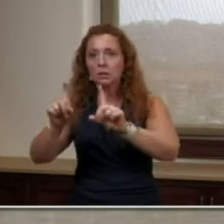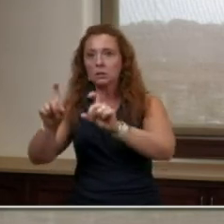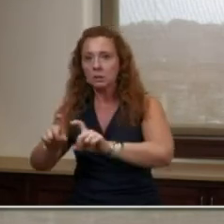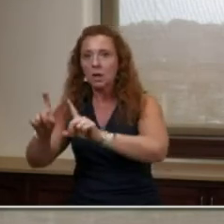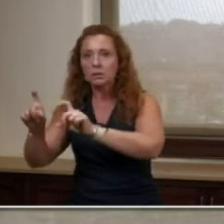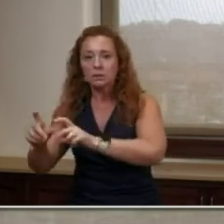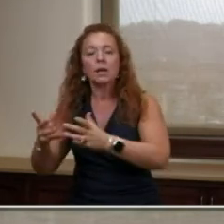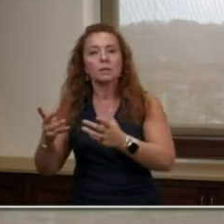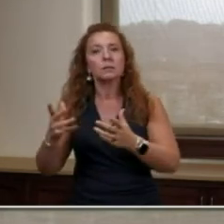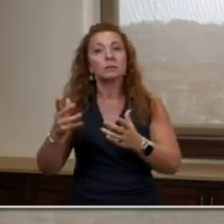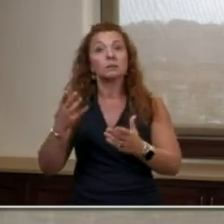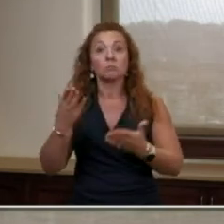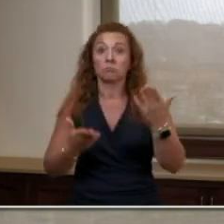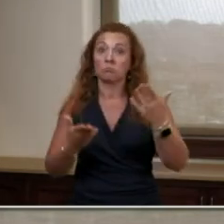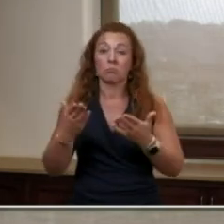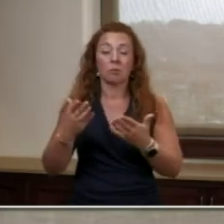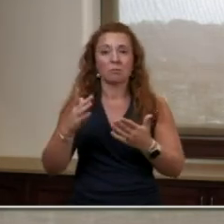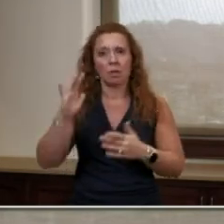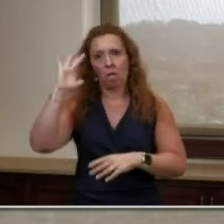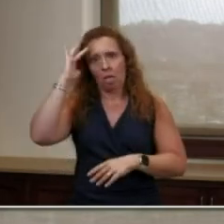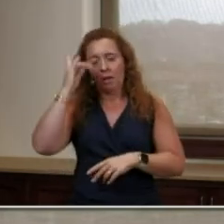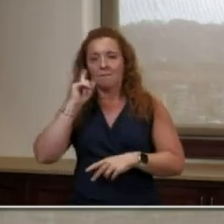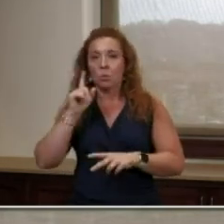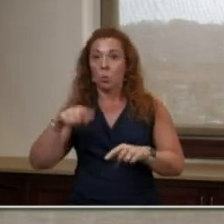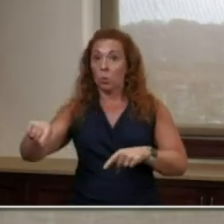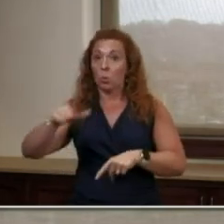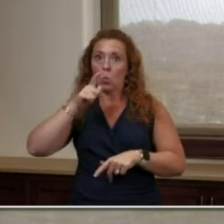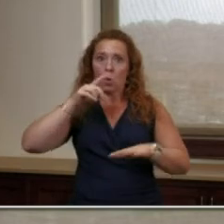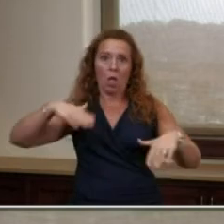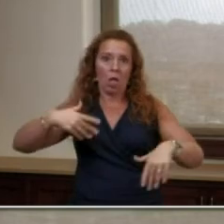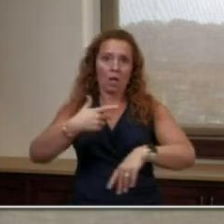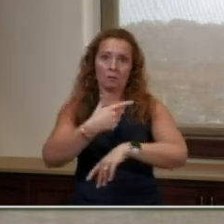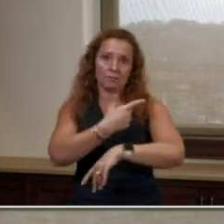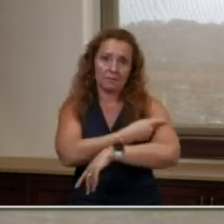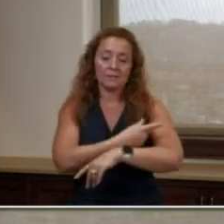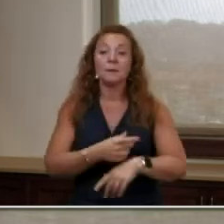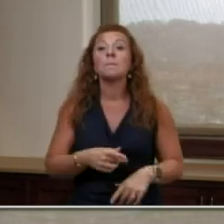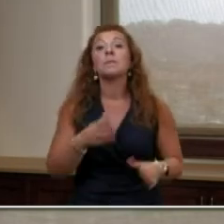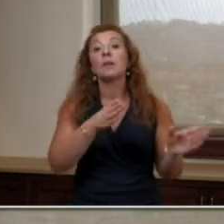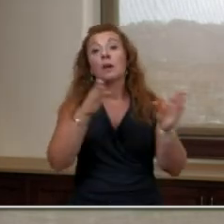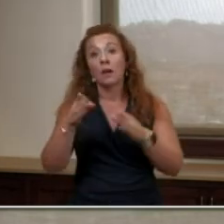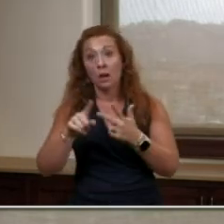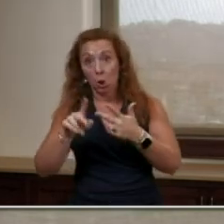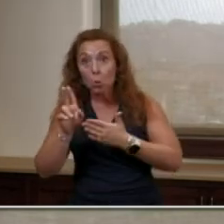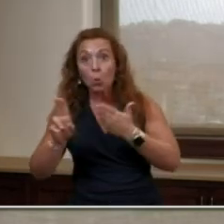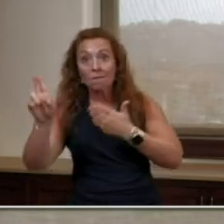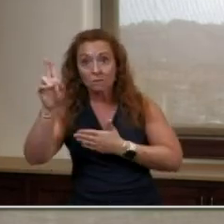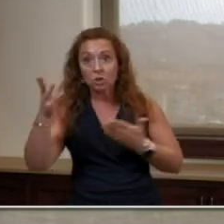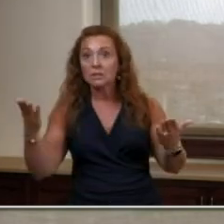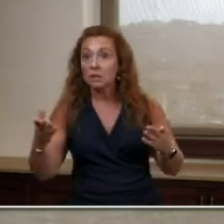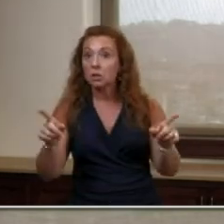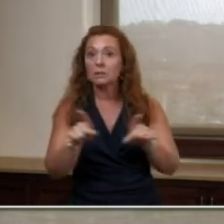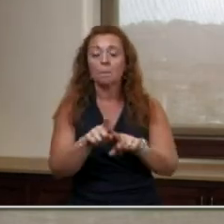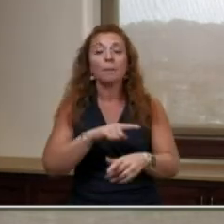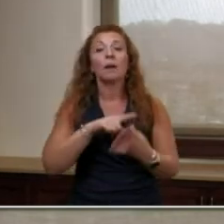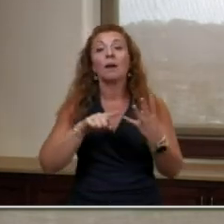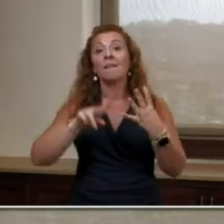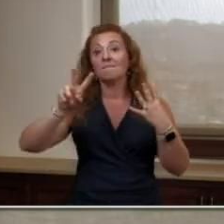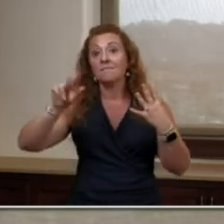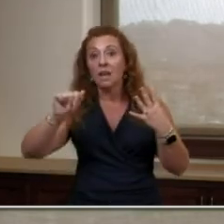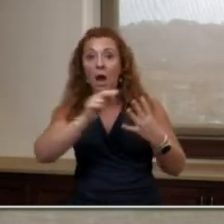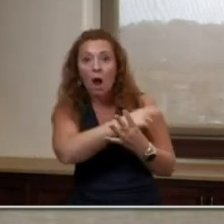be, probably onerous for people that are unvaccinated. Our universities are going along those similar lines. The VA has come